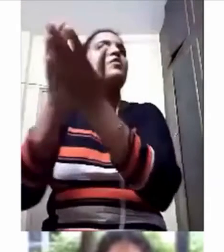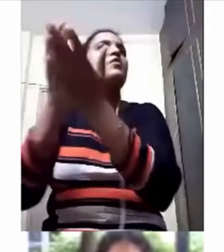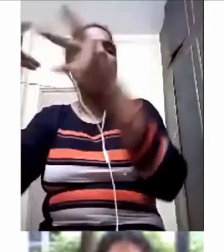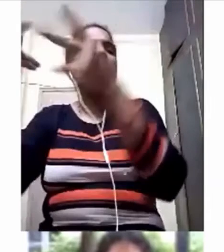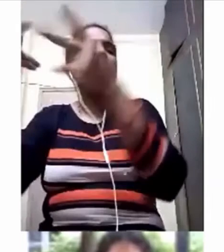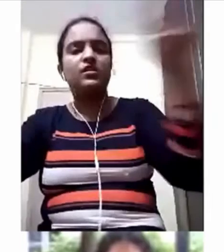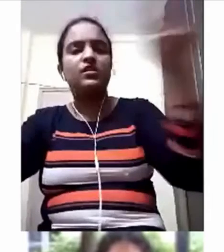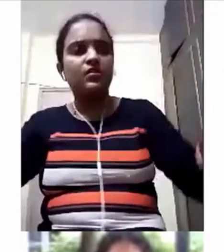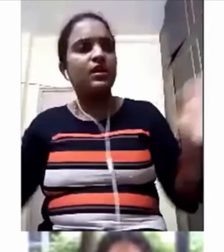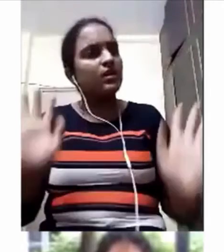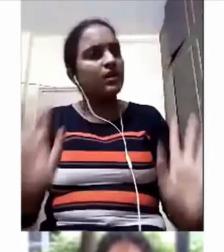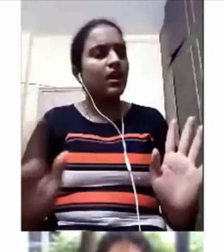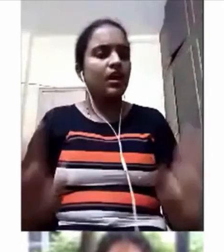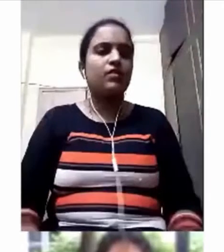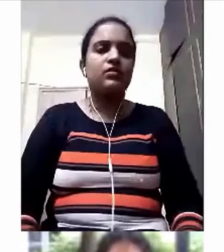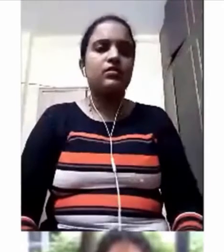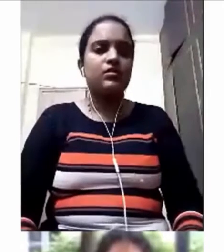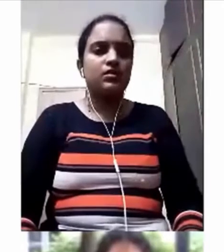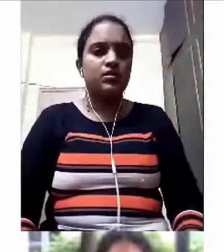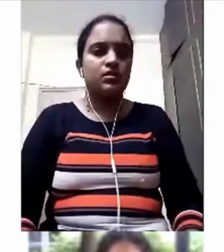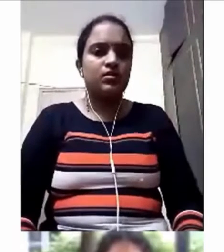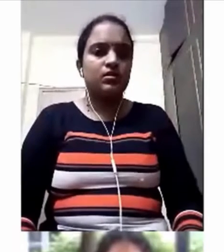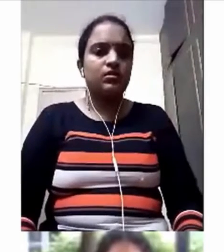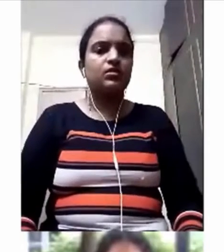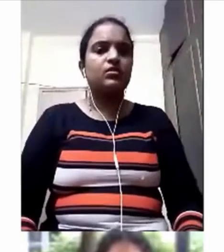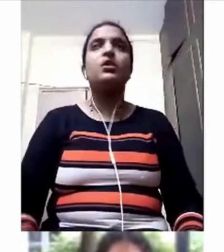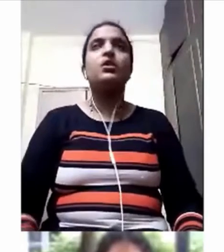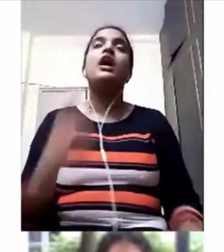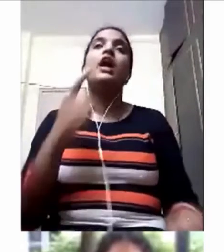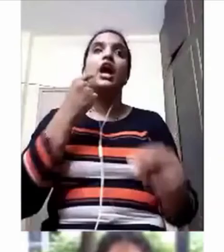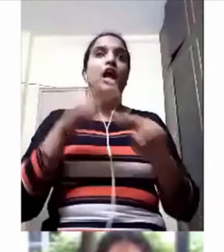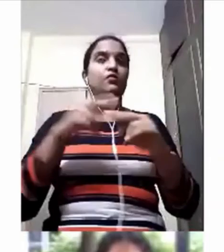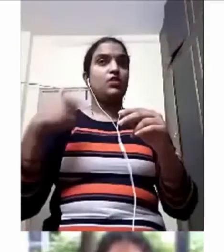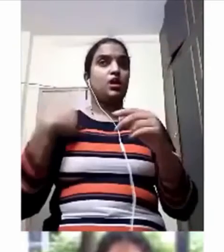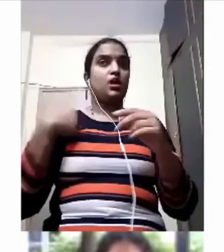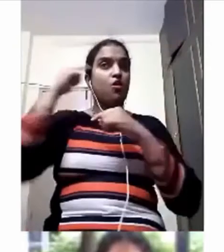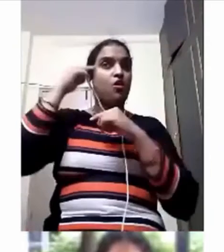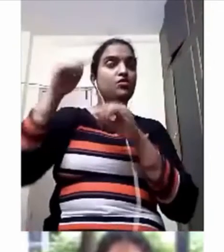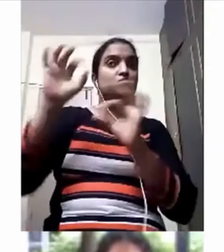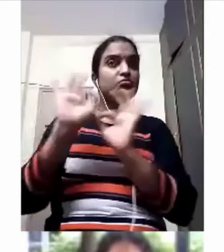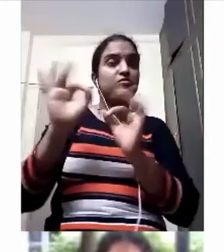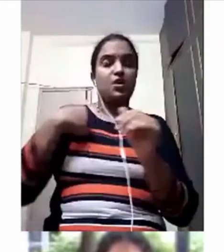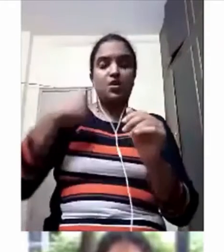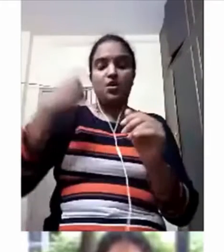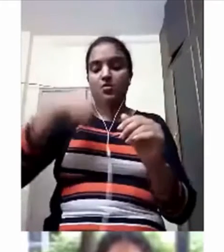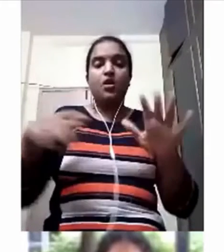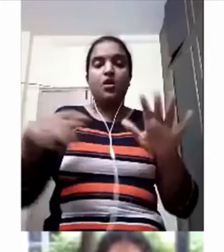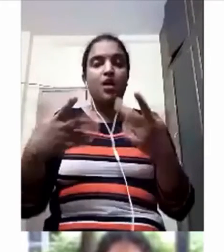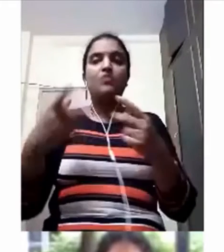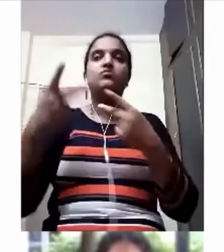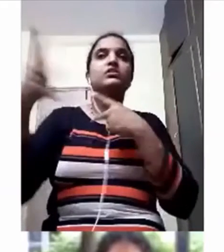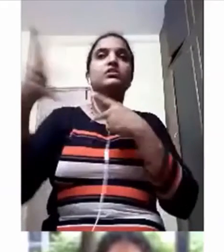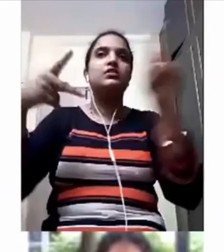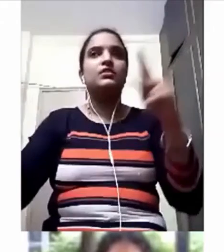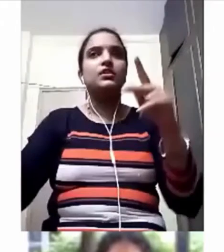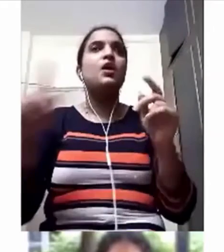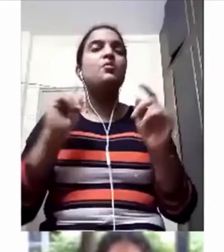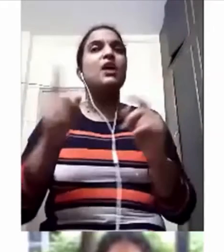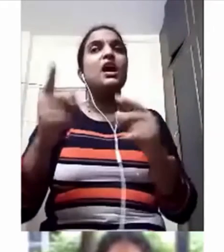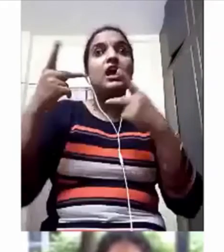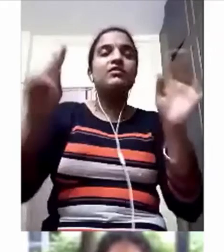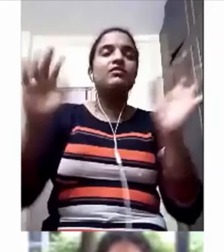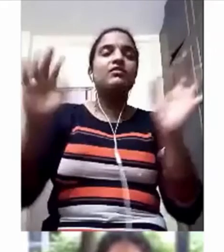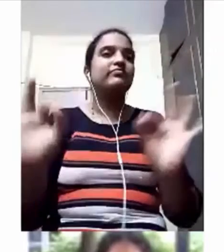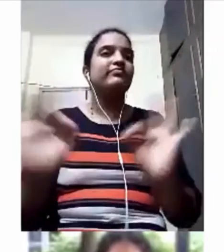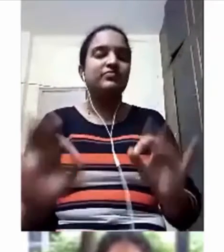how not being an autistic person means to different people. So it's not very different.